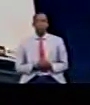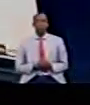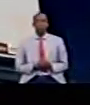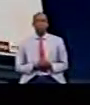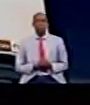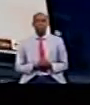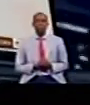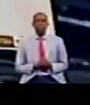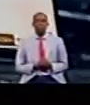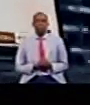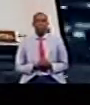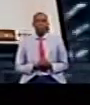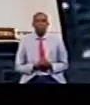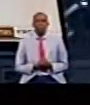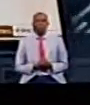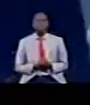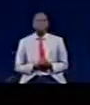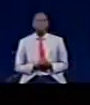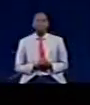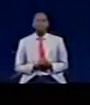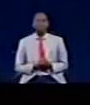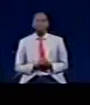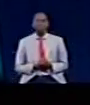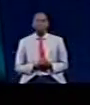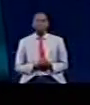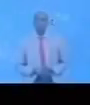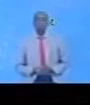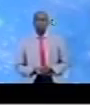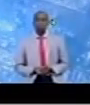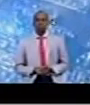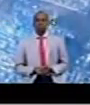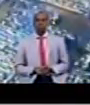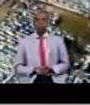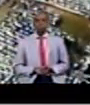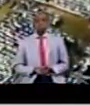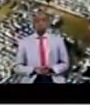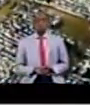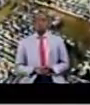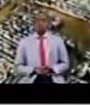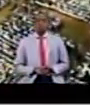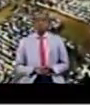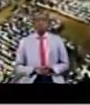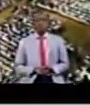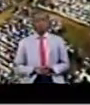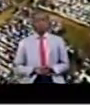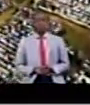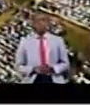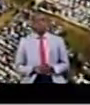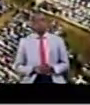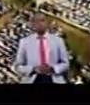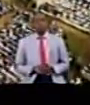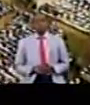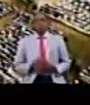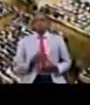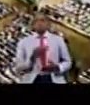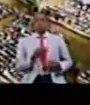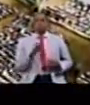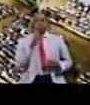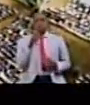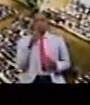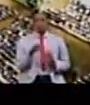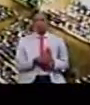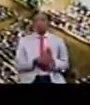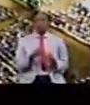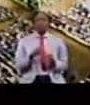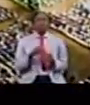We exalt your name for all that you have been doing for us. Thank you for our families. Thank you for the children. Thank you for the church. Thank